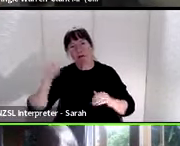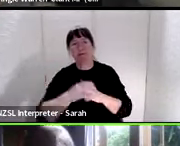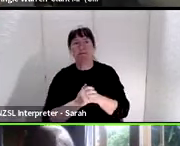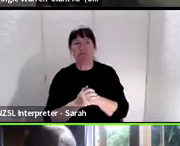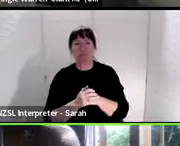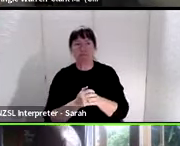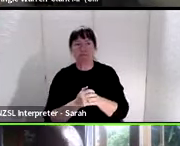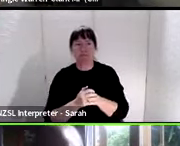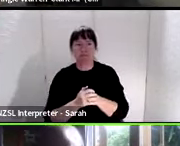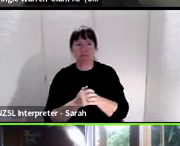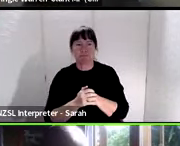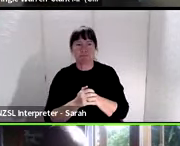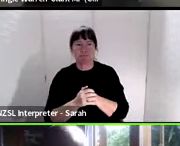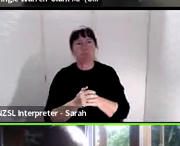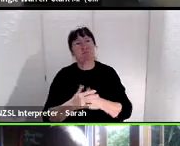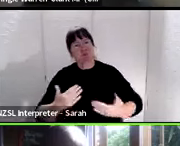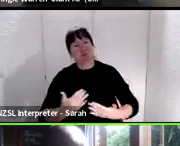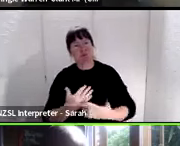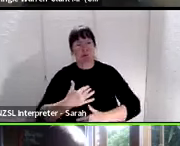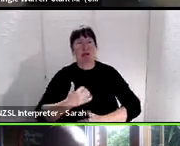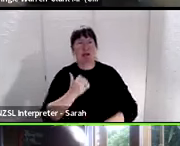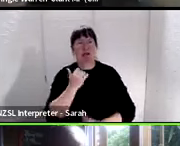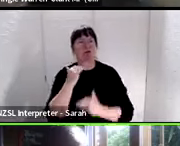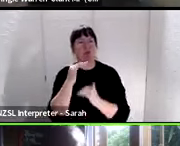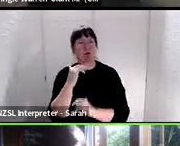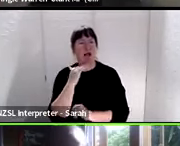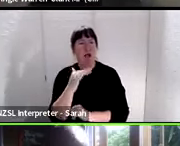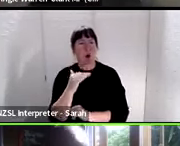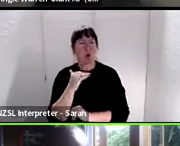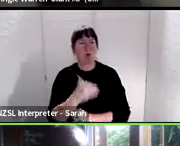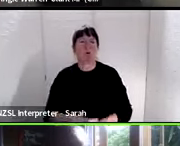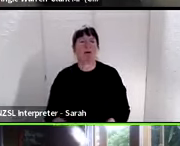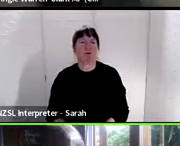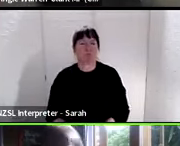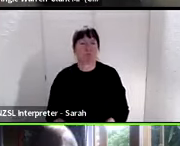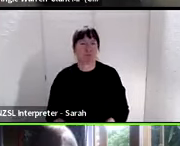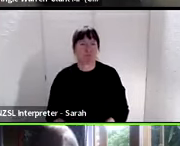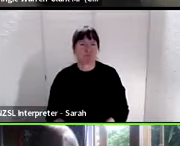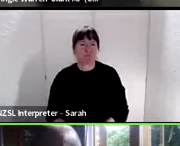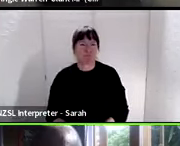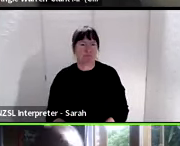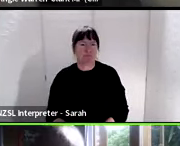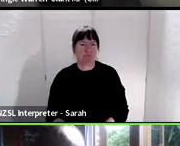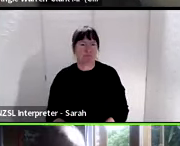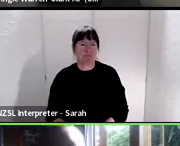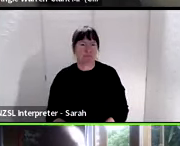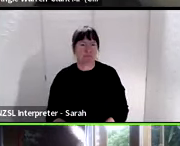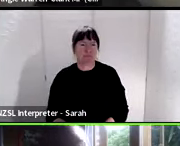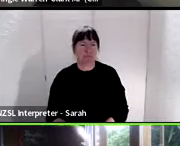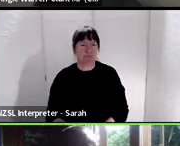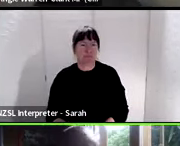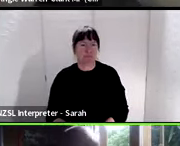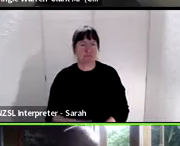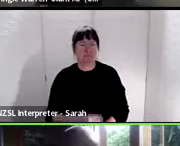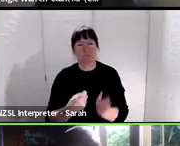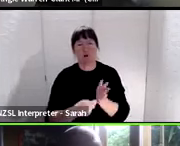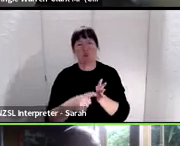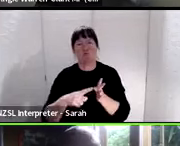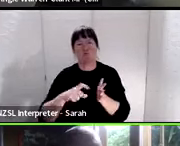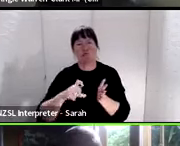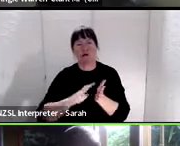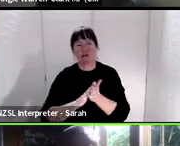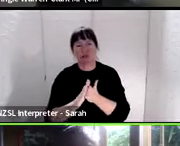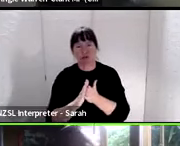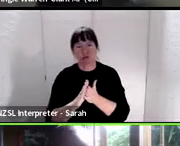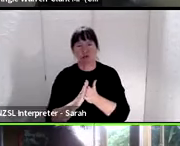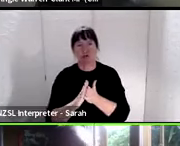wanga kurante awa kur Atlantic te moana no Ingararia hau, kei tamaki makuru tōku ki anga, ko Rich Rowley hau, ko Ramanda